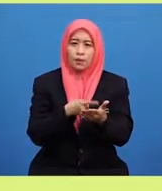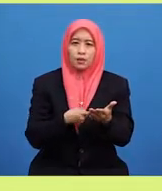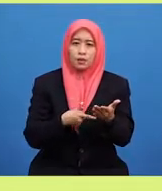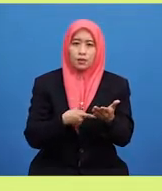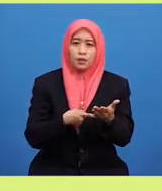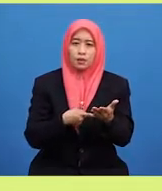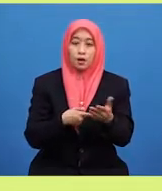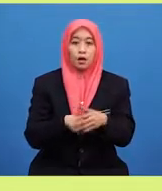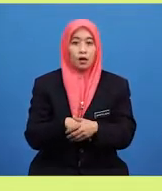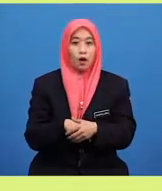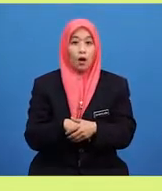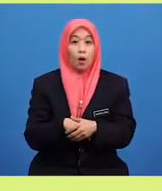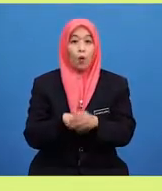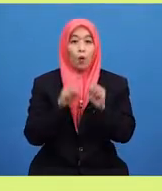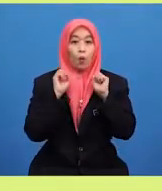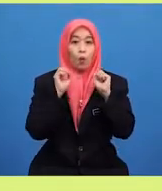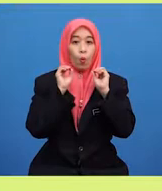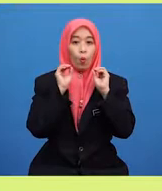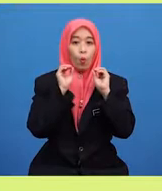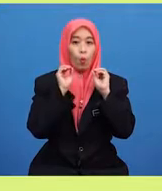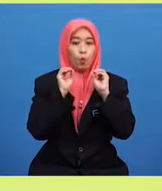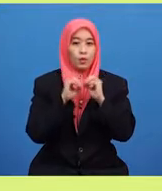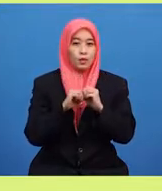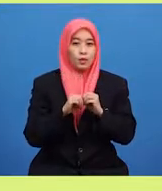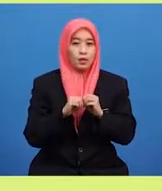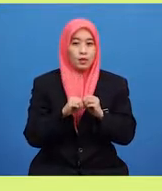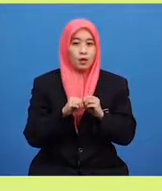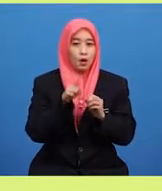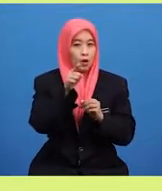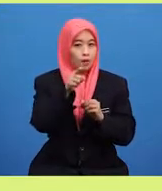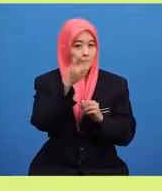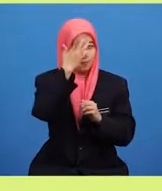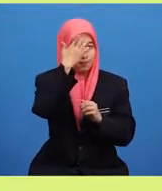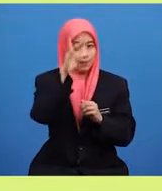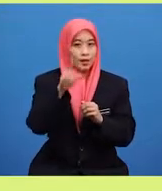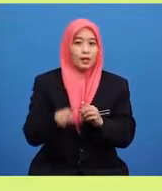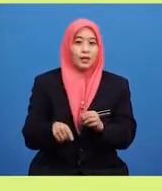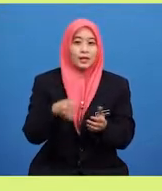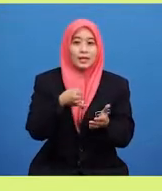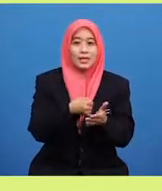Awesome! You got it! It's a pencil case.